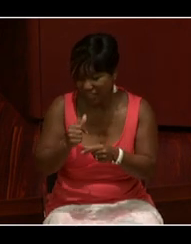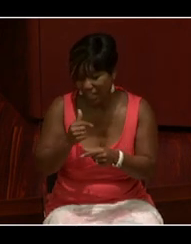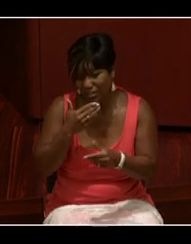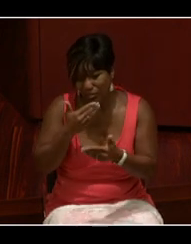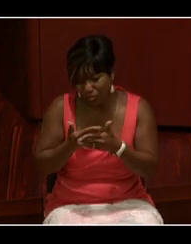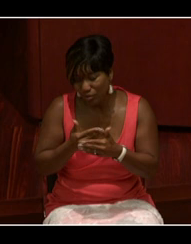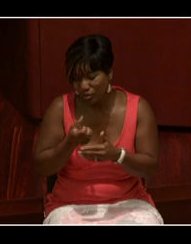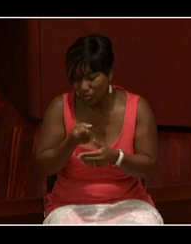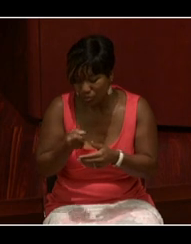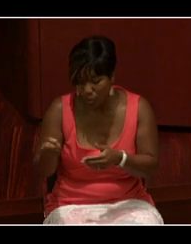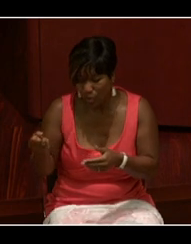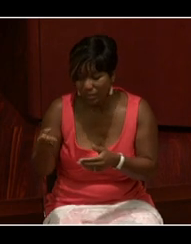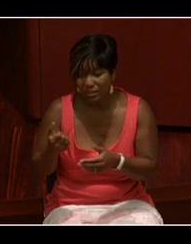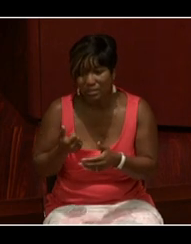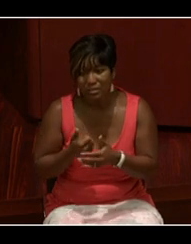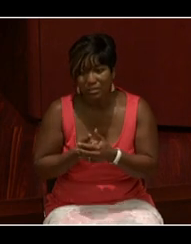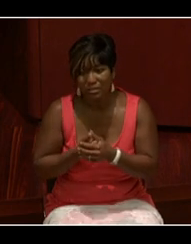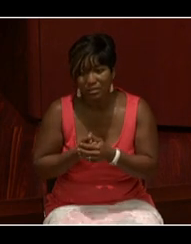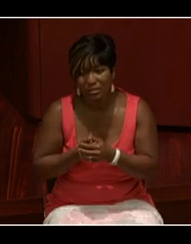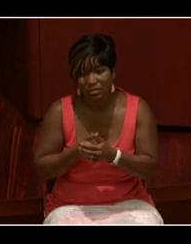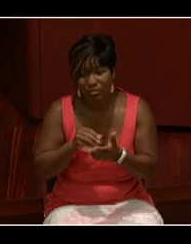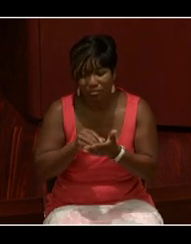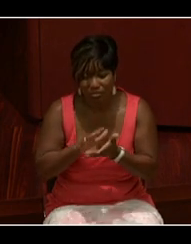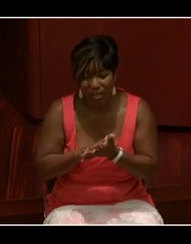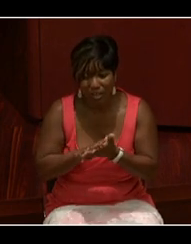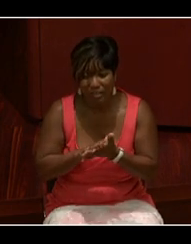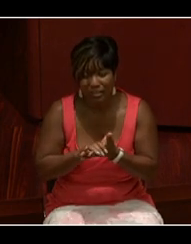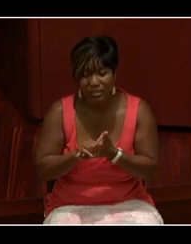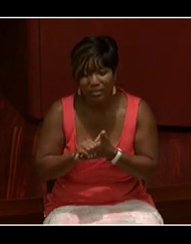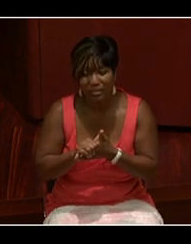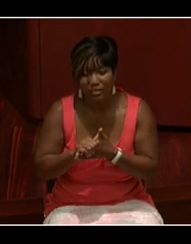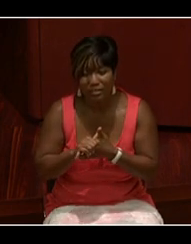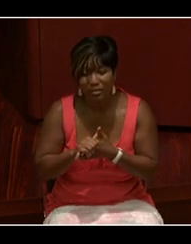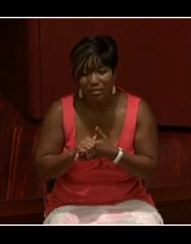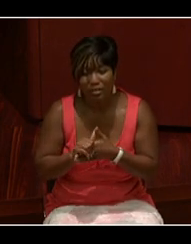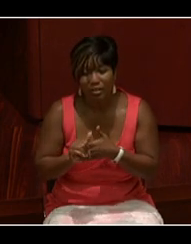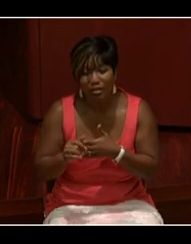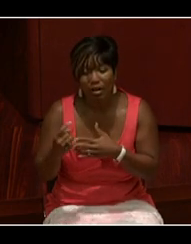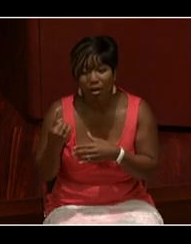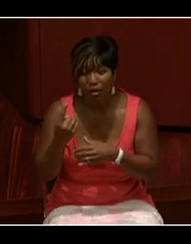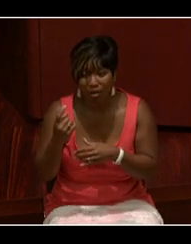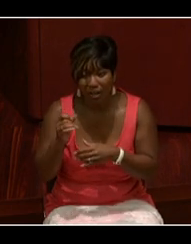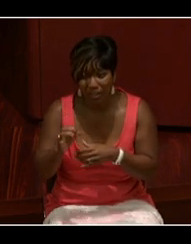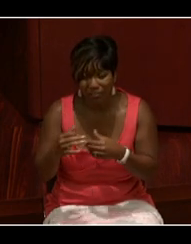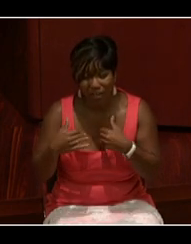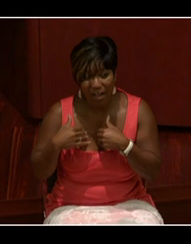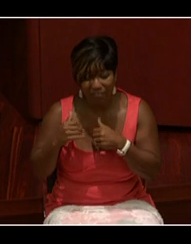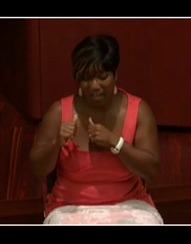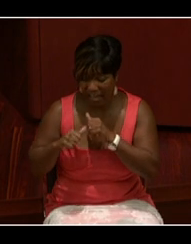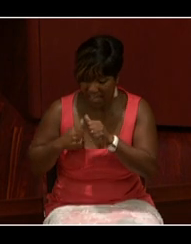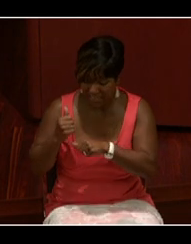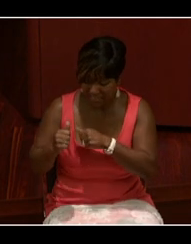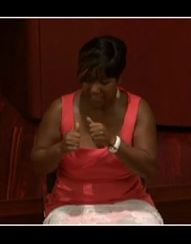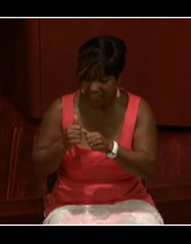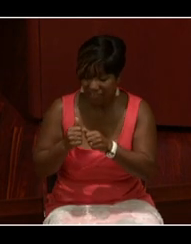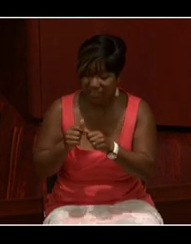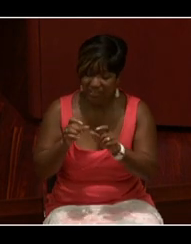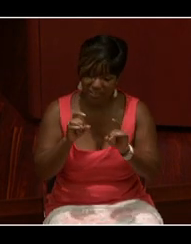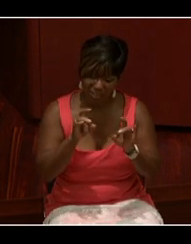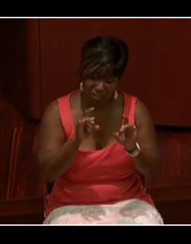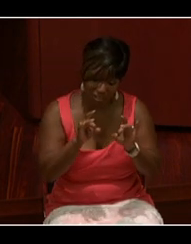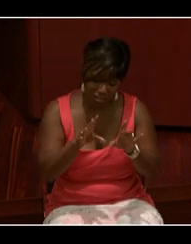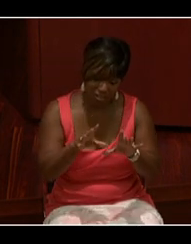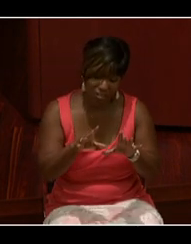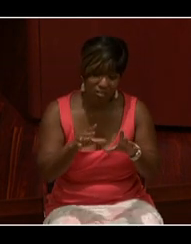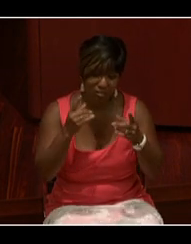source of records, unless, of course, you have an ancestor that was a notorious individual, a person